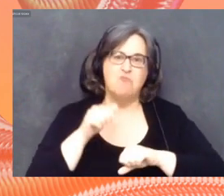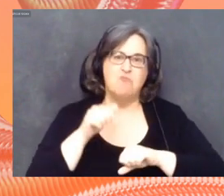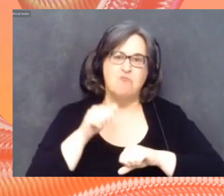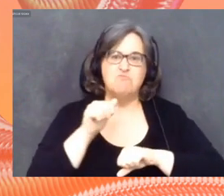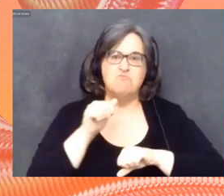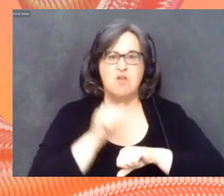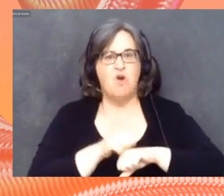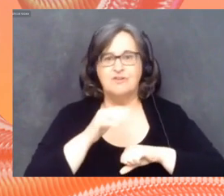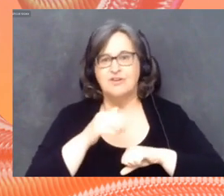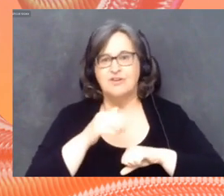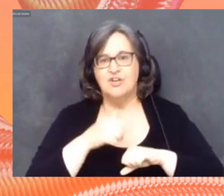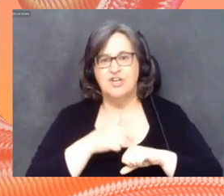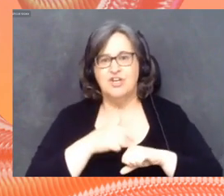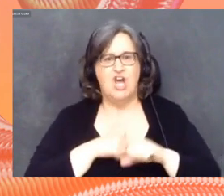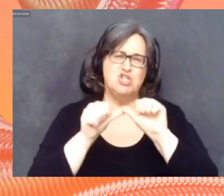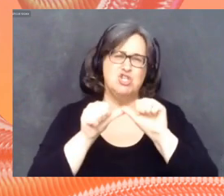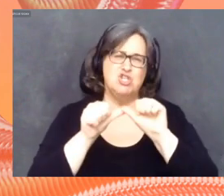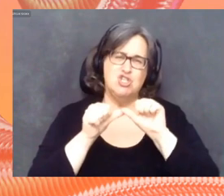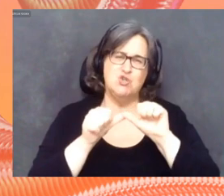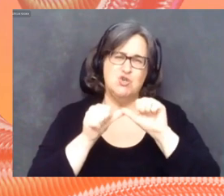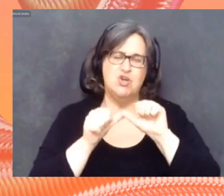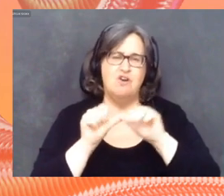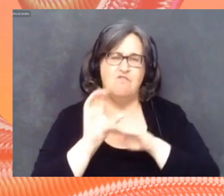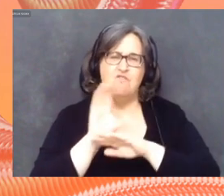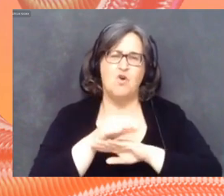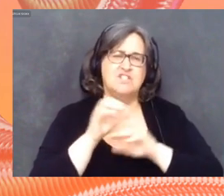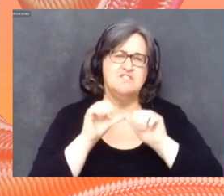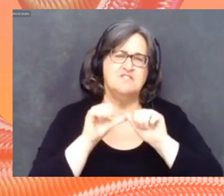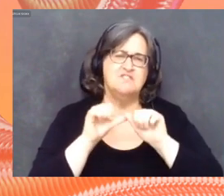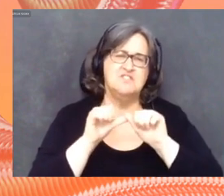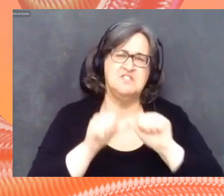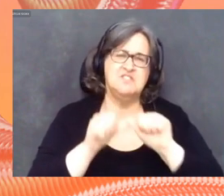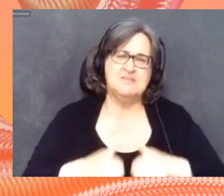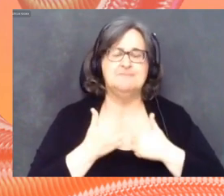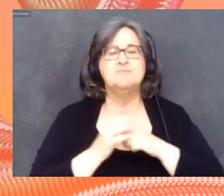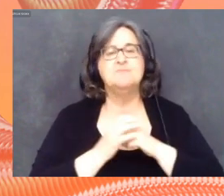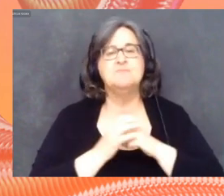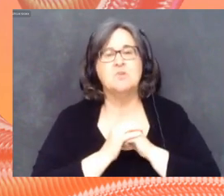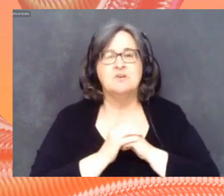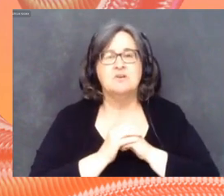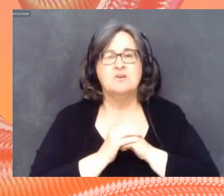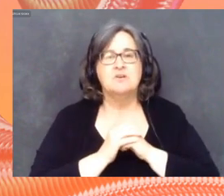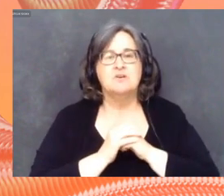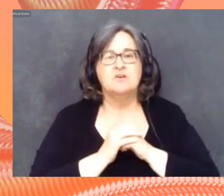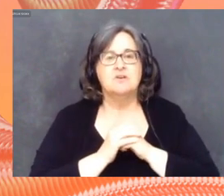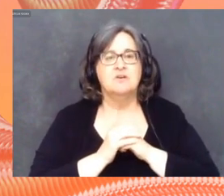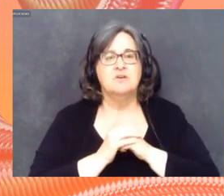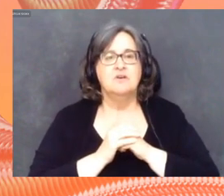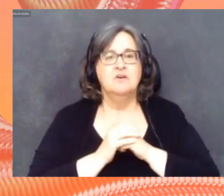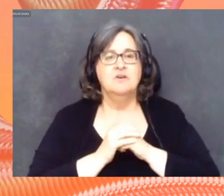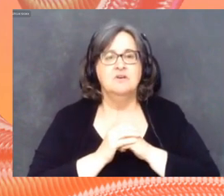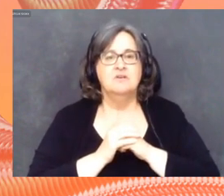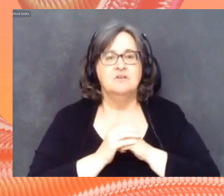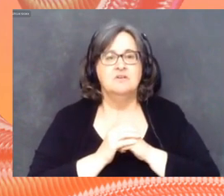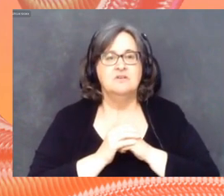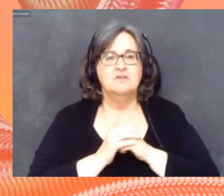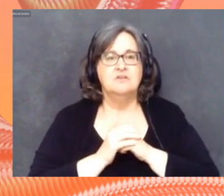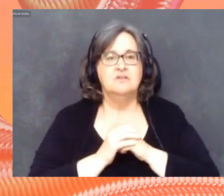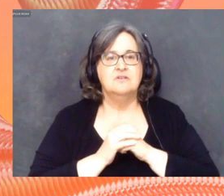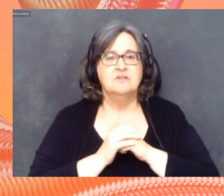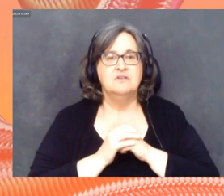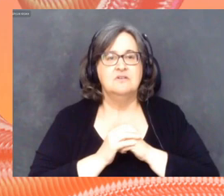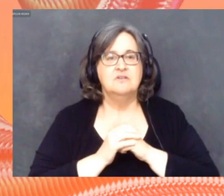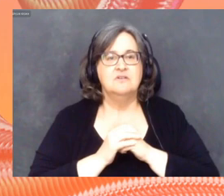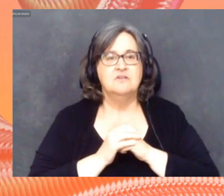the enduring force of sustenance. And so fixed signs. We can keep coming